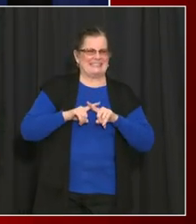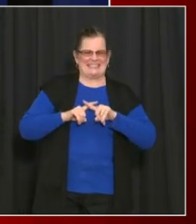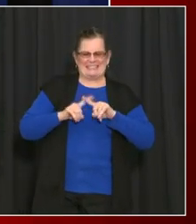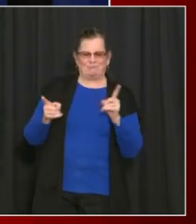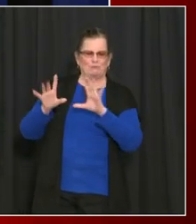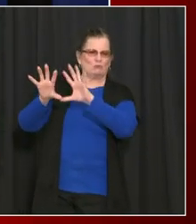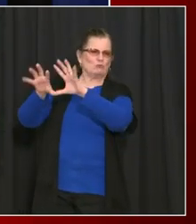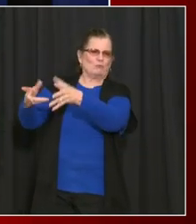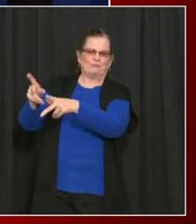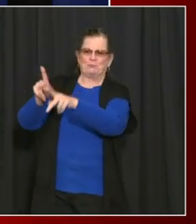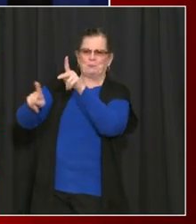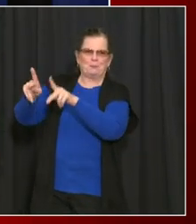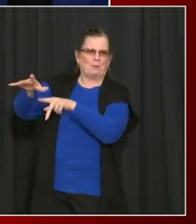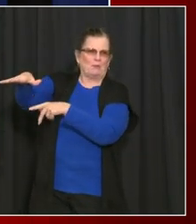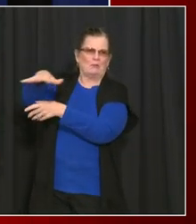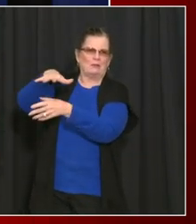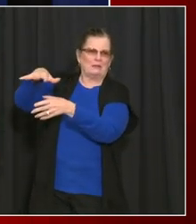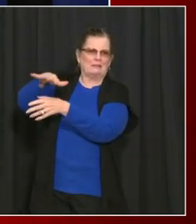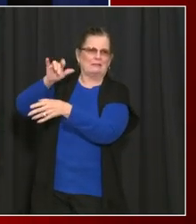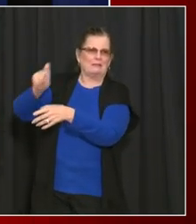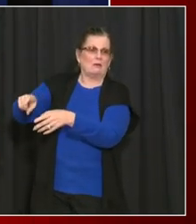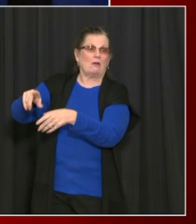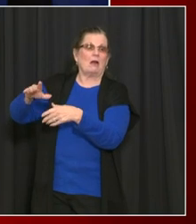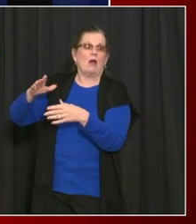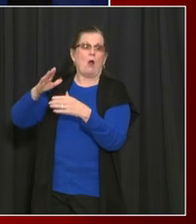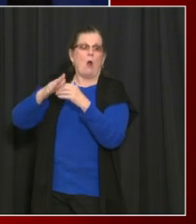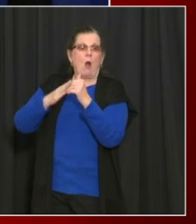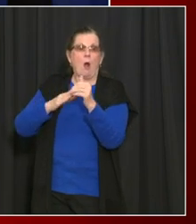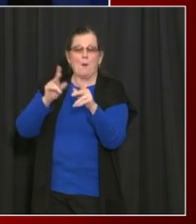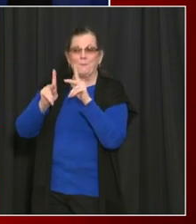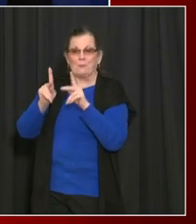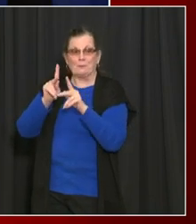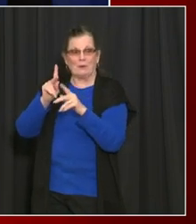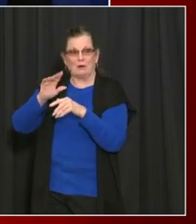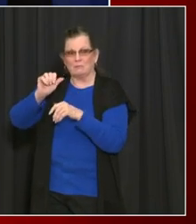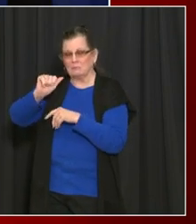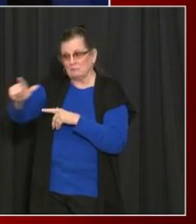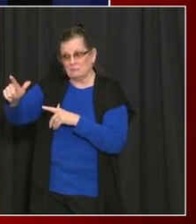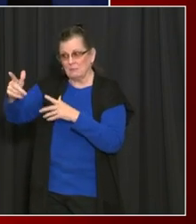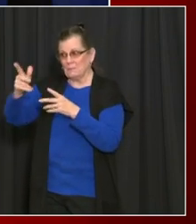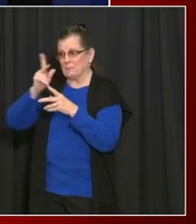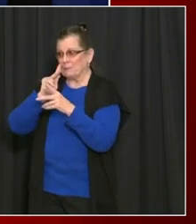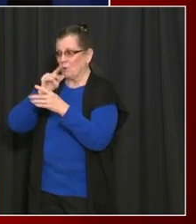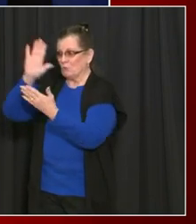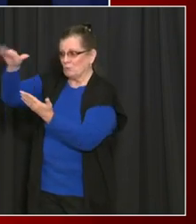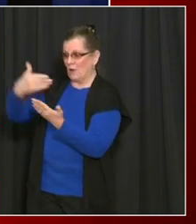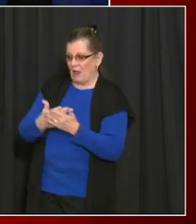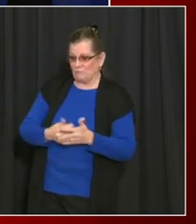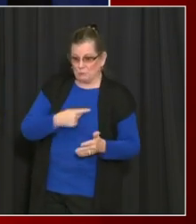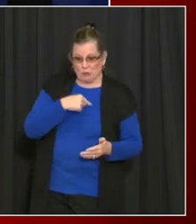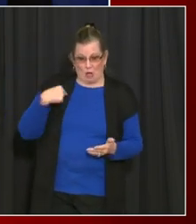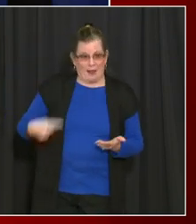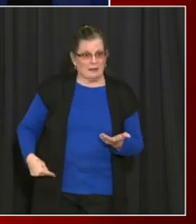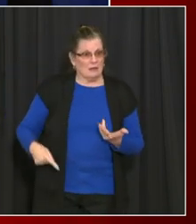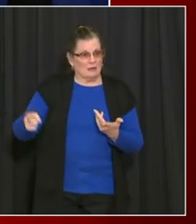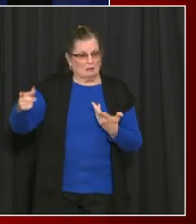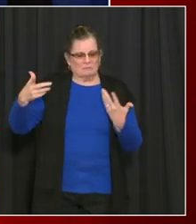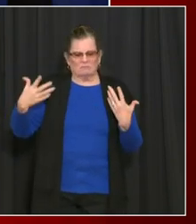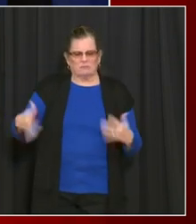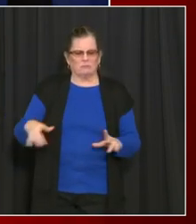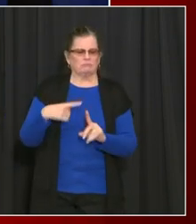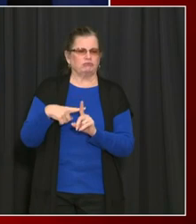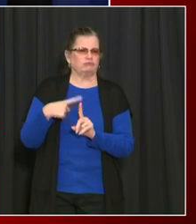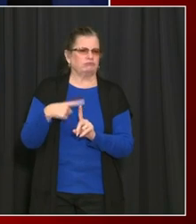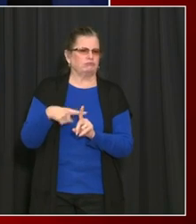testing. We expected nearly all the people that we were testing to be positive. Very different scenario than who we're testing